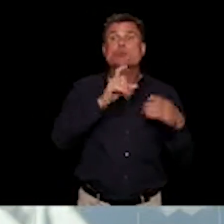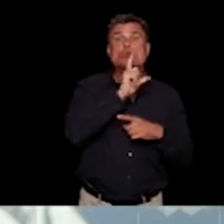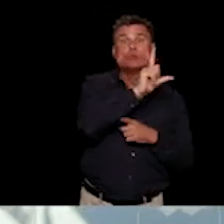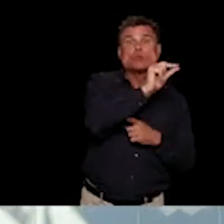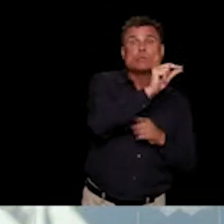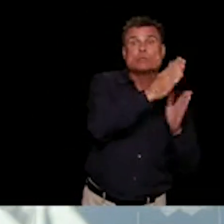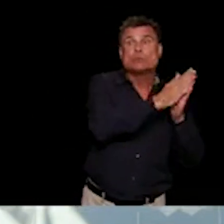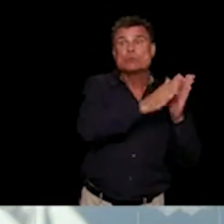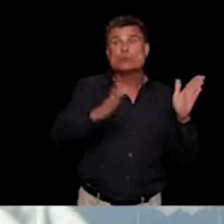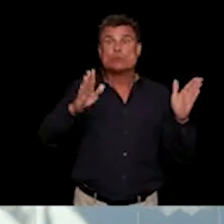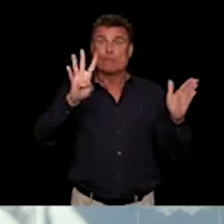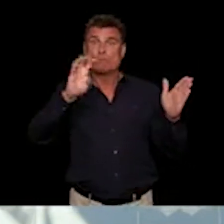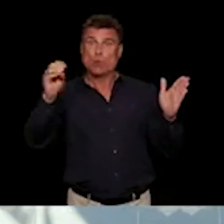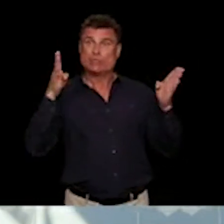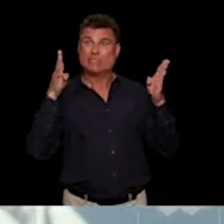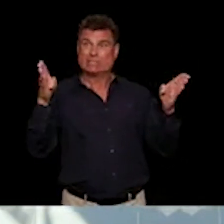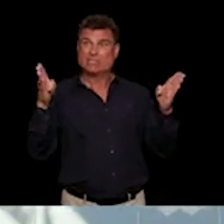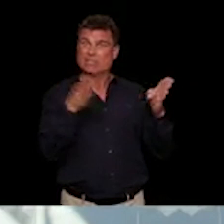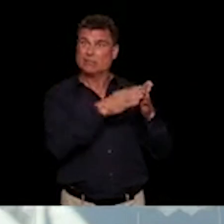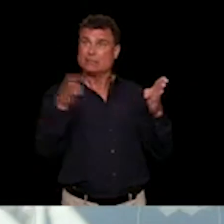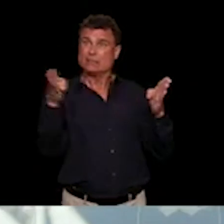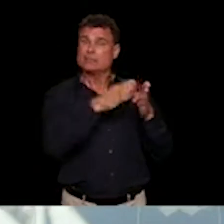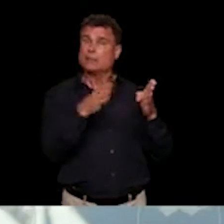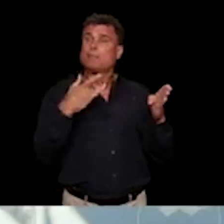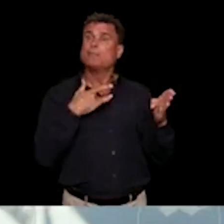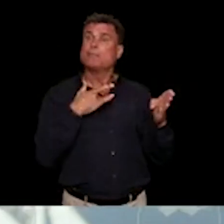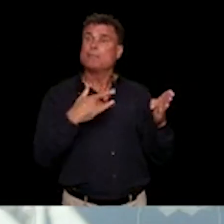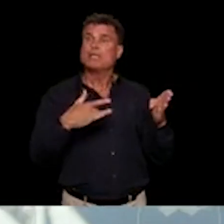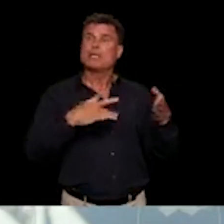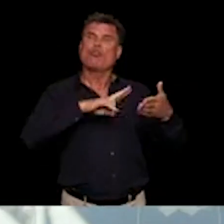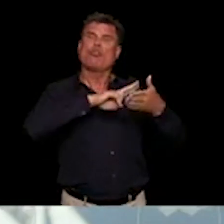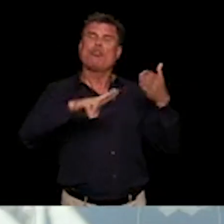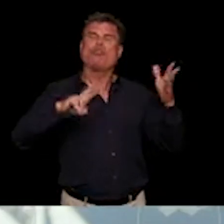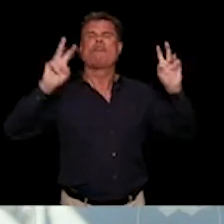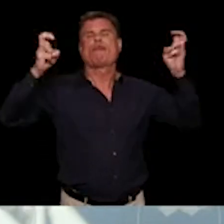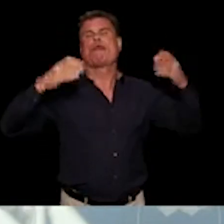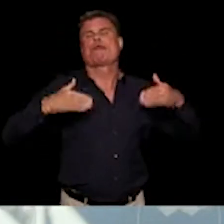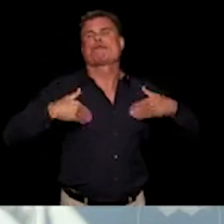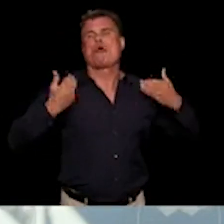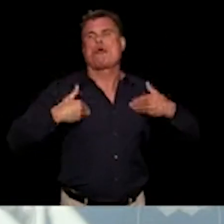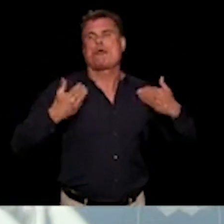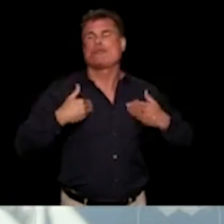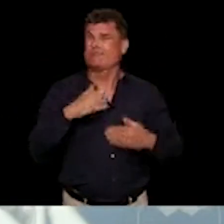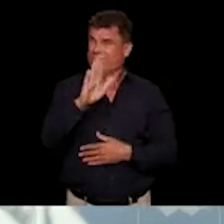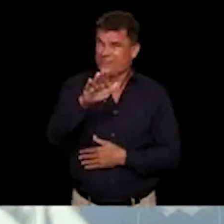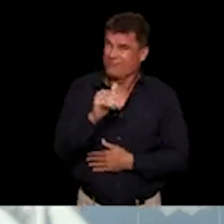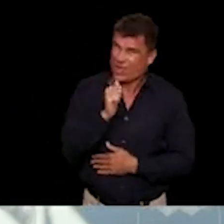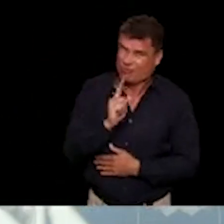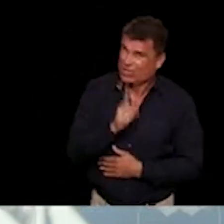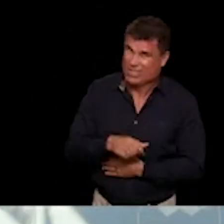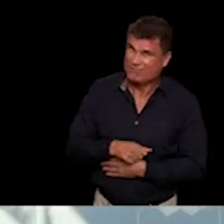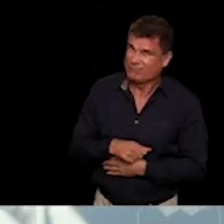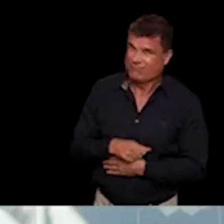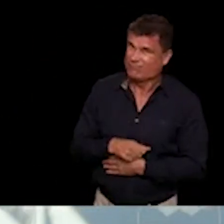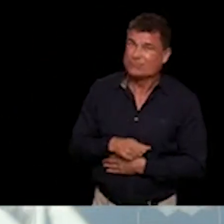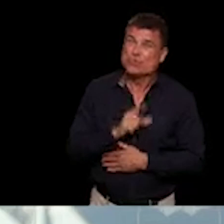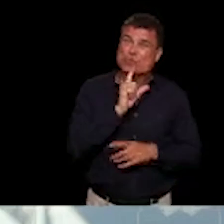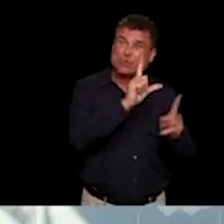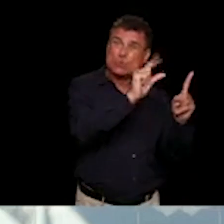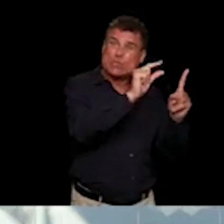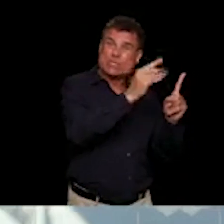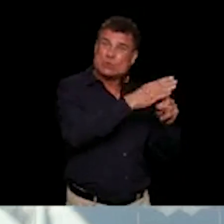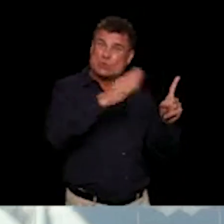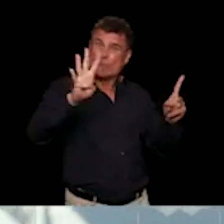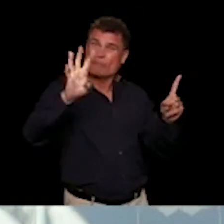of view, I guess it is seen as young, but it's not young. And people, I think, and the people I've met on this weekend understand that and understand their obligation